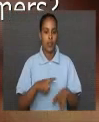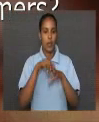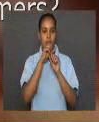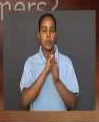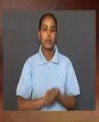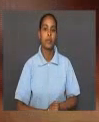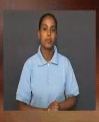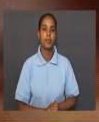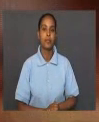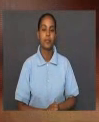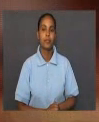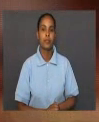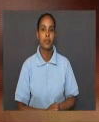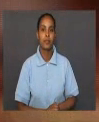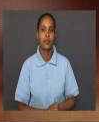Time's up.